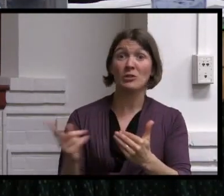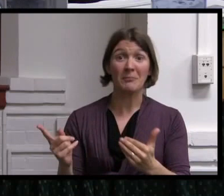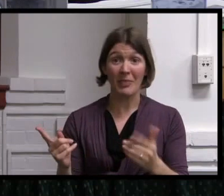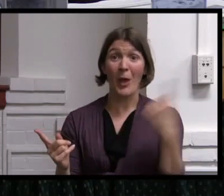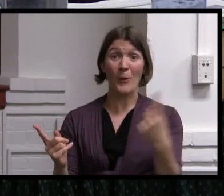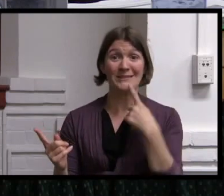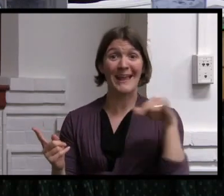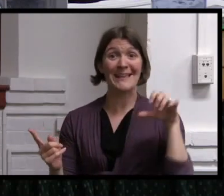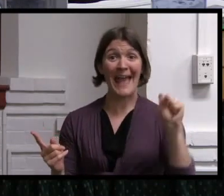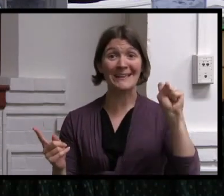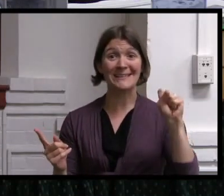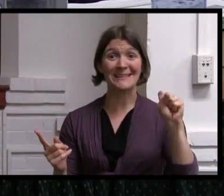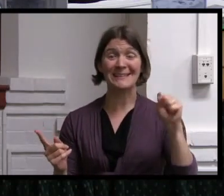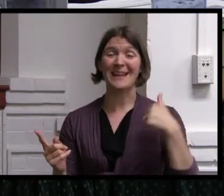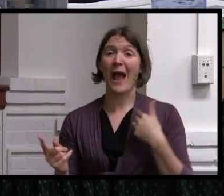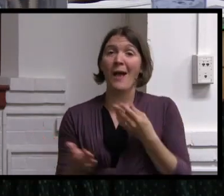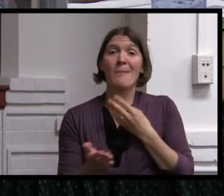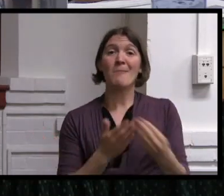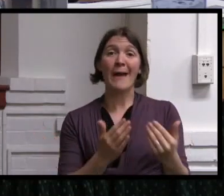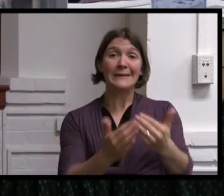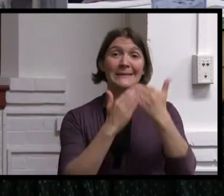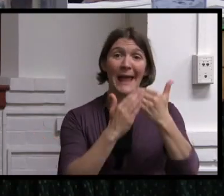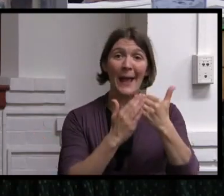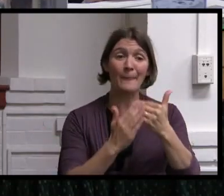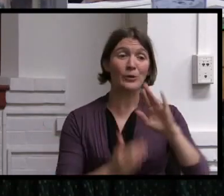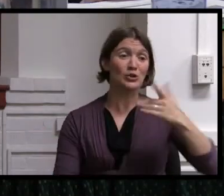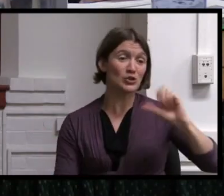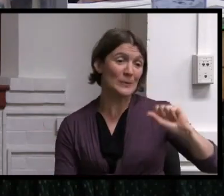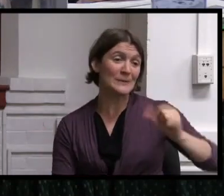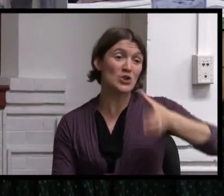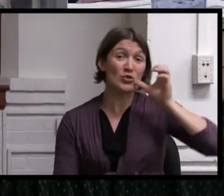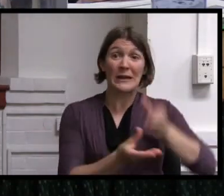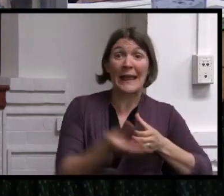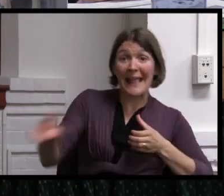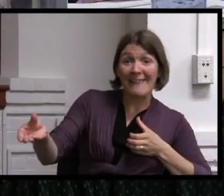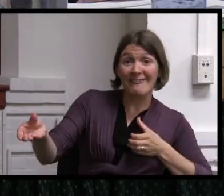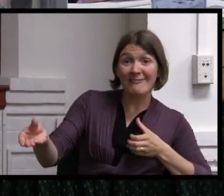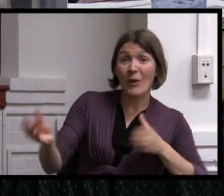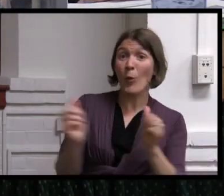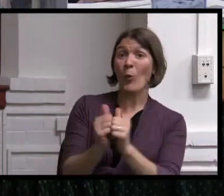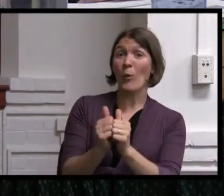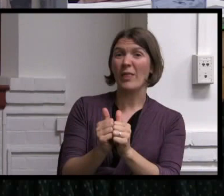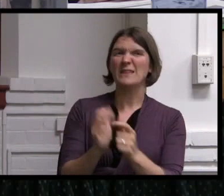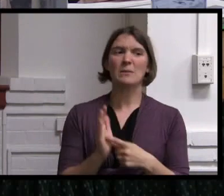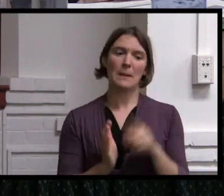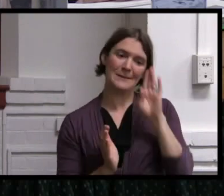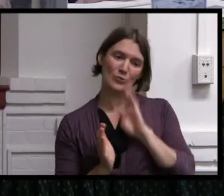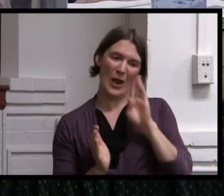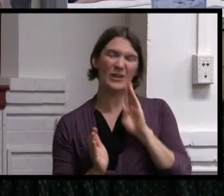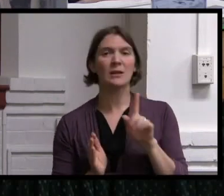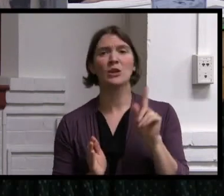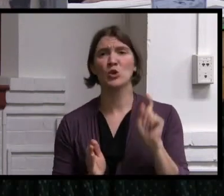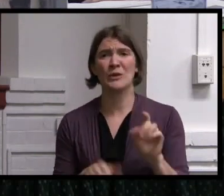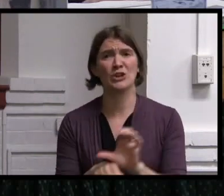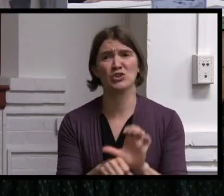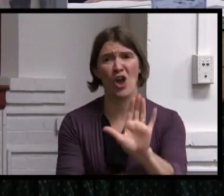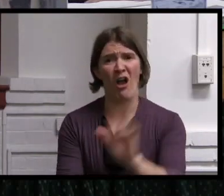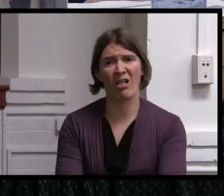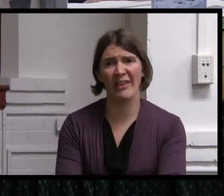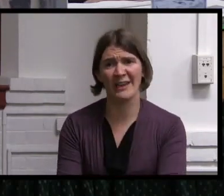anybody turn me down, and I usually buy a sandwich, a bag of chips, and a drink, and sometimes a brownie, because everybody needs a brownie.